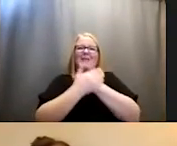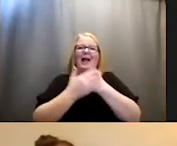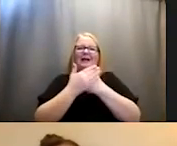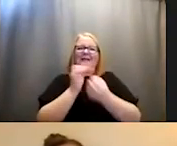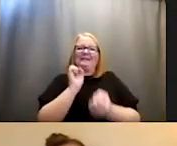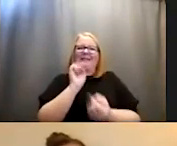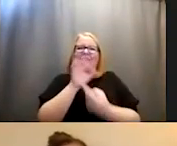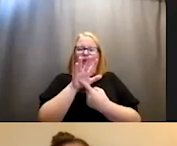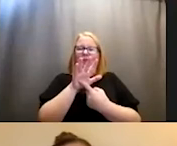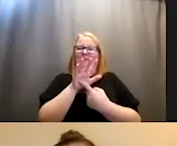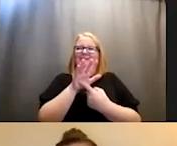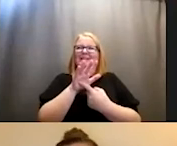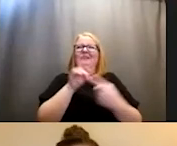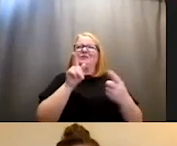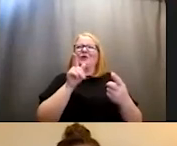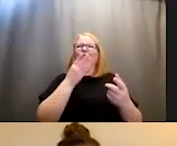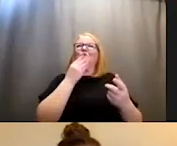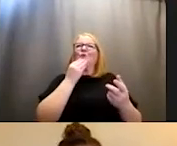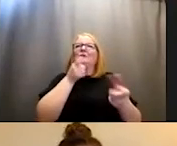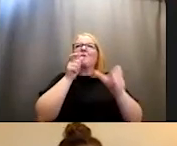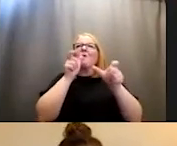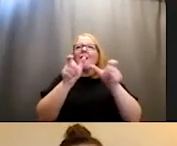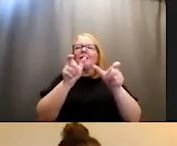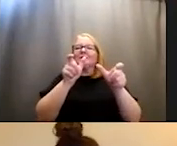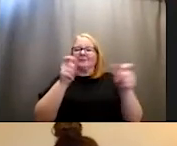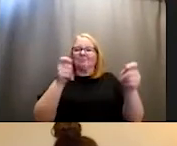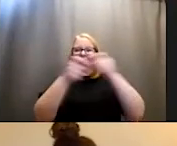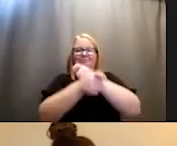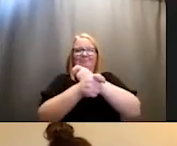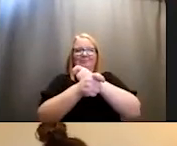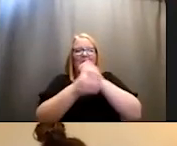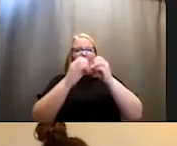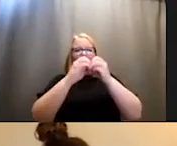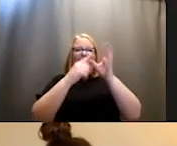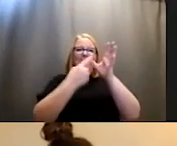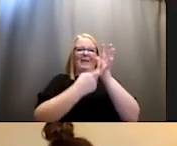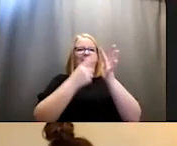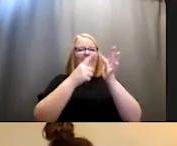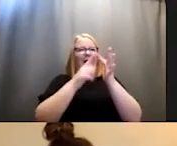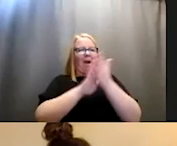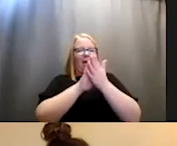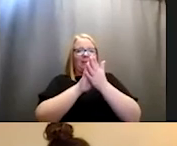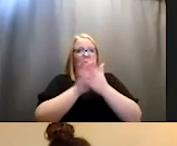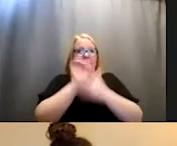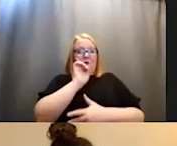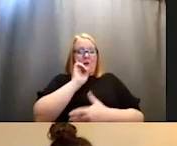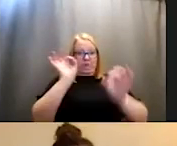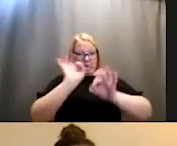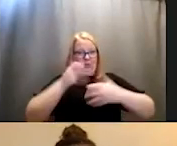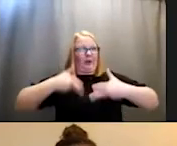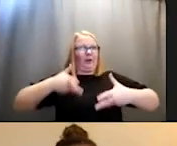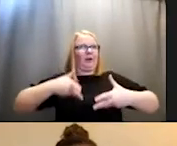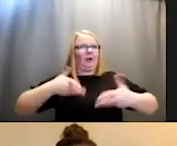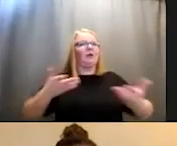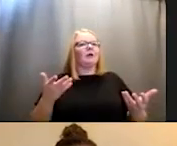a playful take on the fact that the model is wearing nothing, just the Daisy logos. And the logo is a particularly